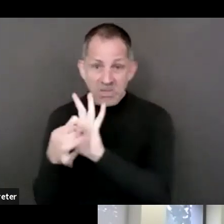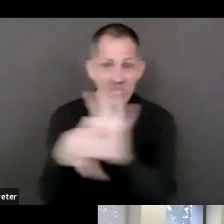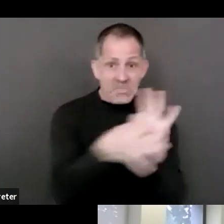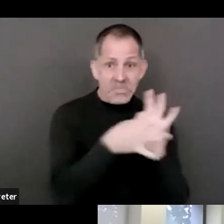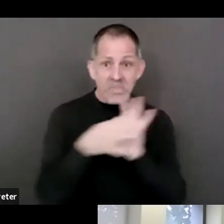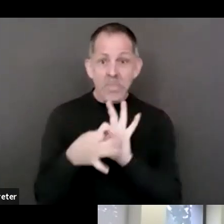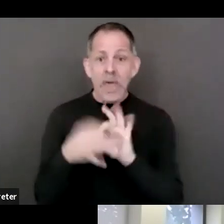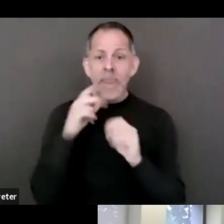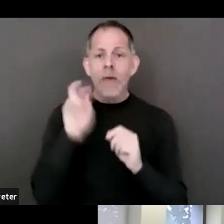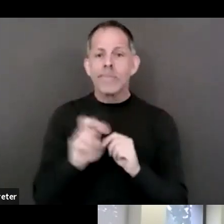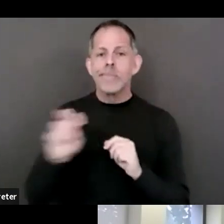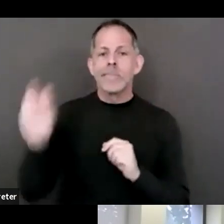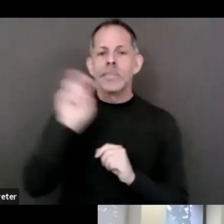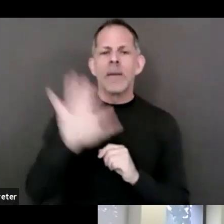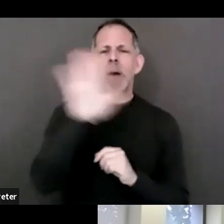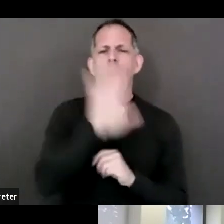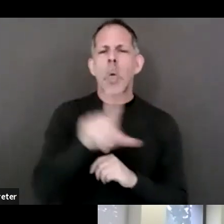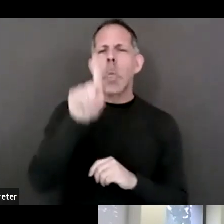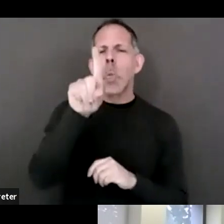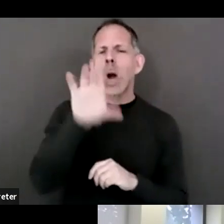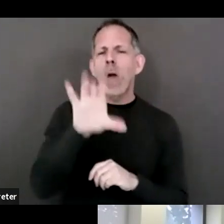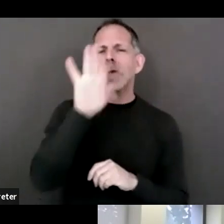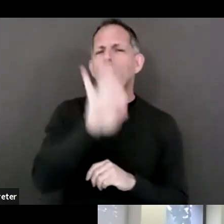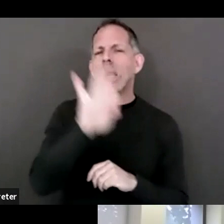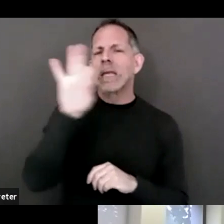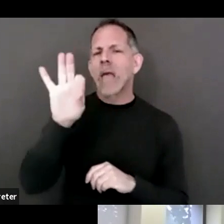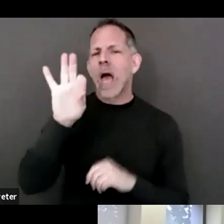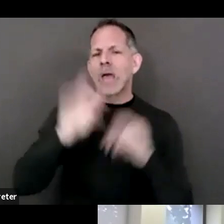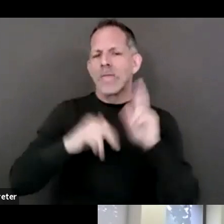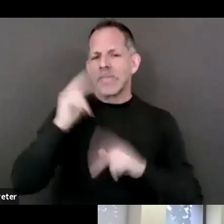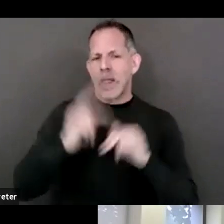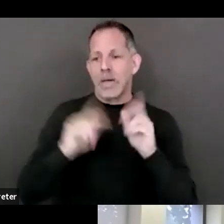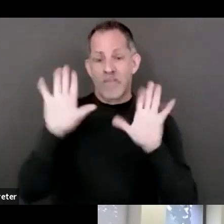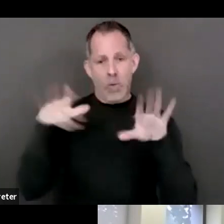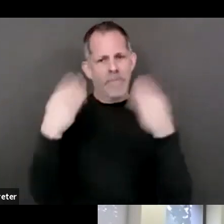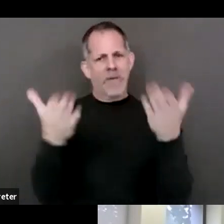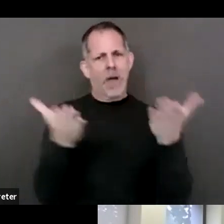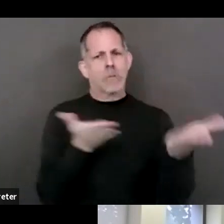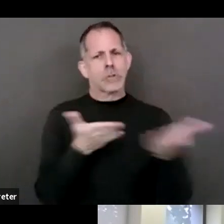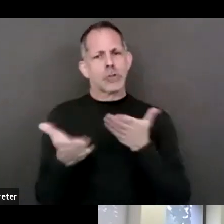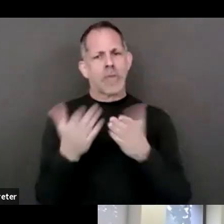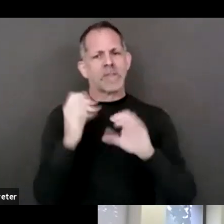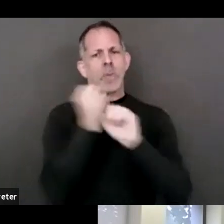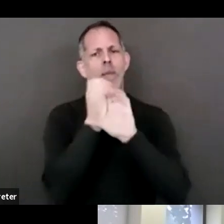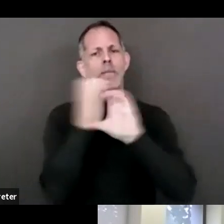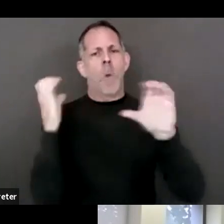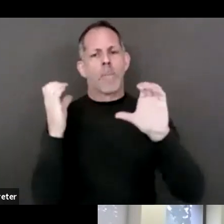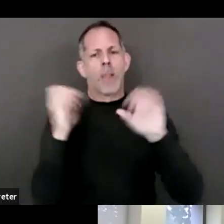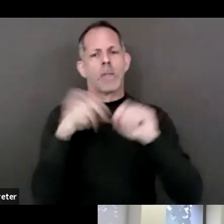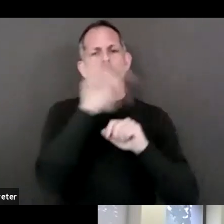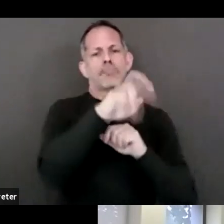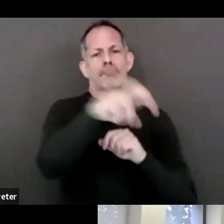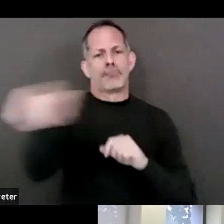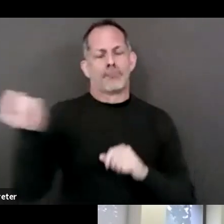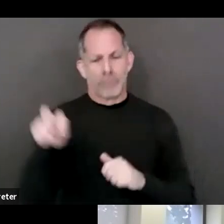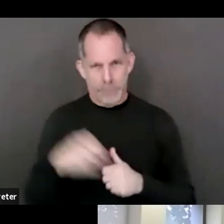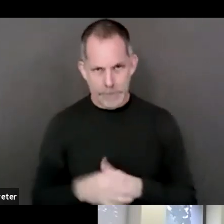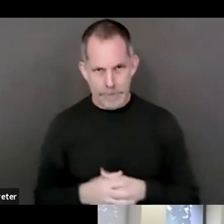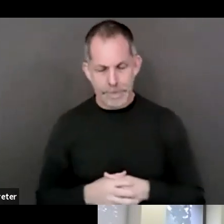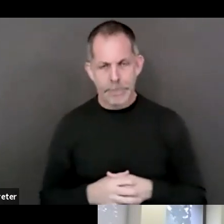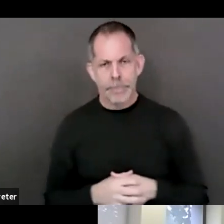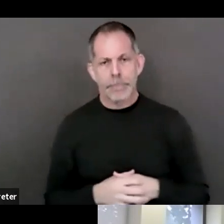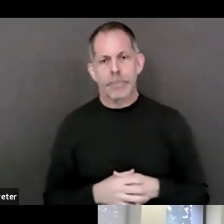199 facilities have been served through the mobile units. For homebound residents, we have actually vaccinated